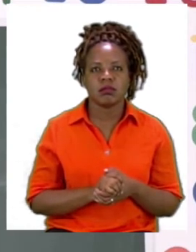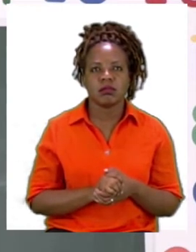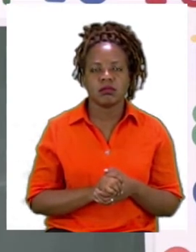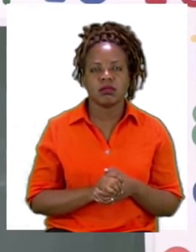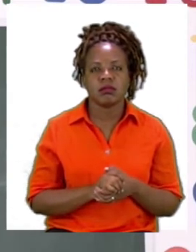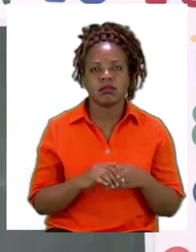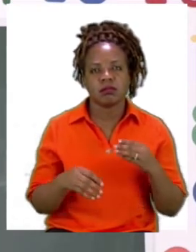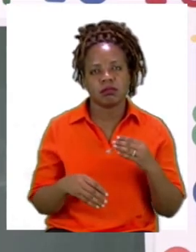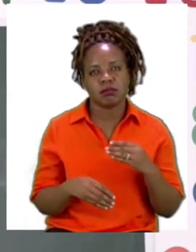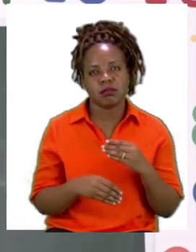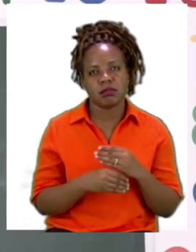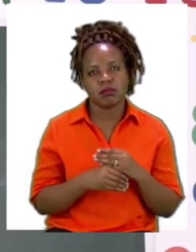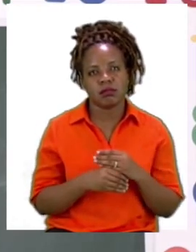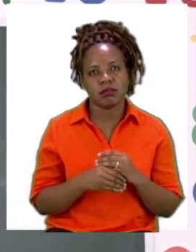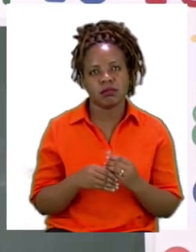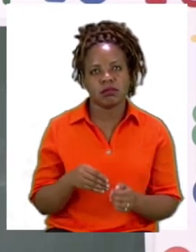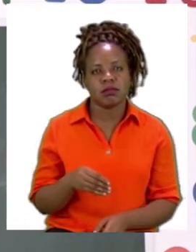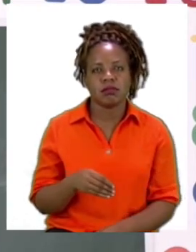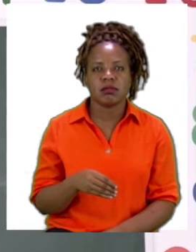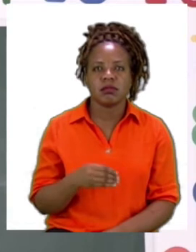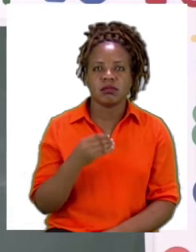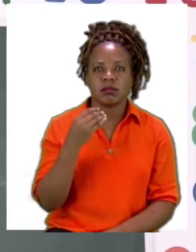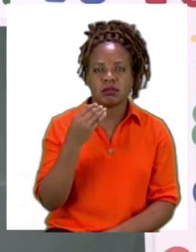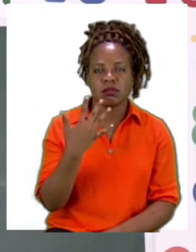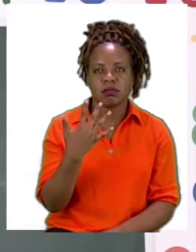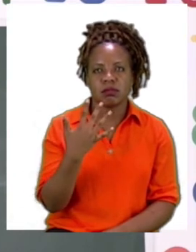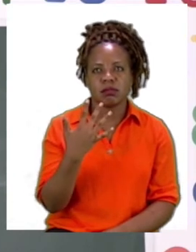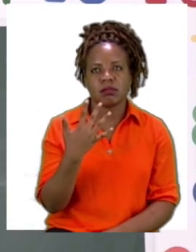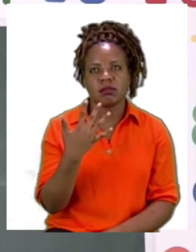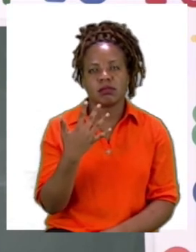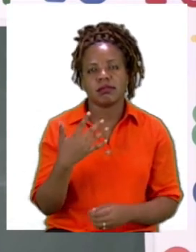to say plus 5